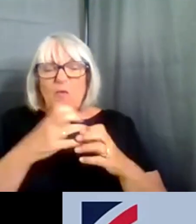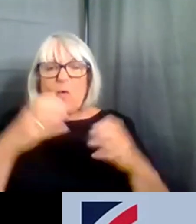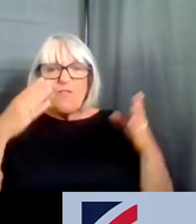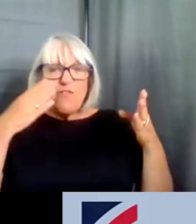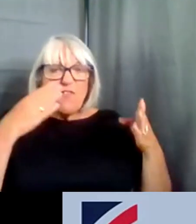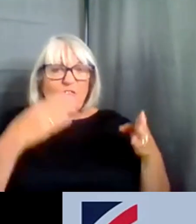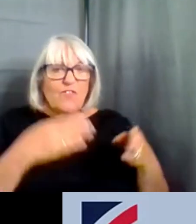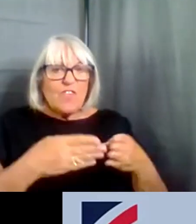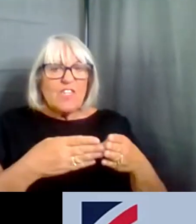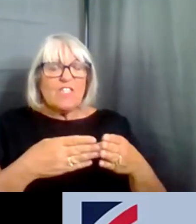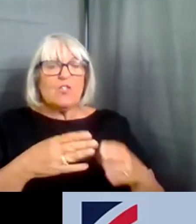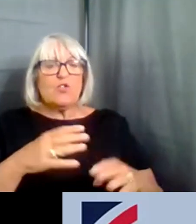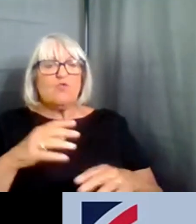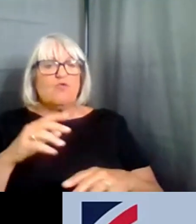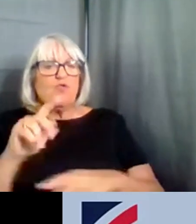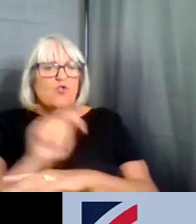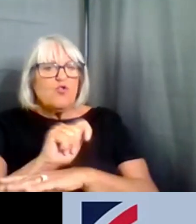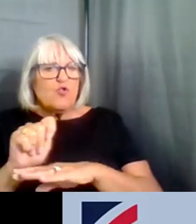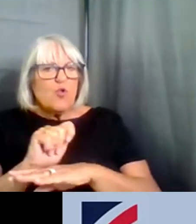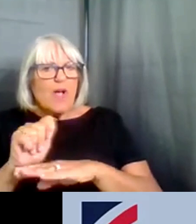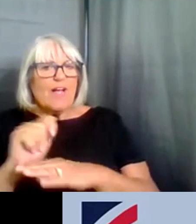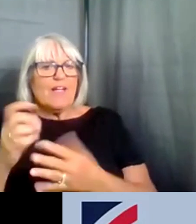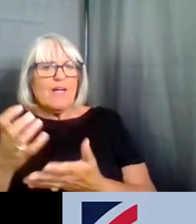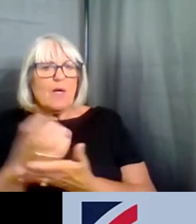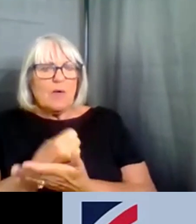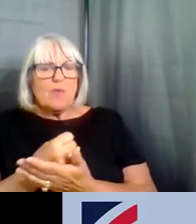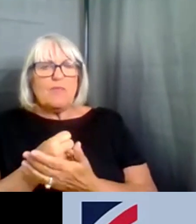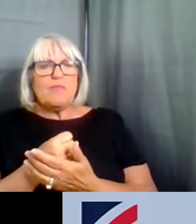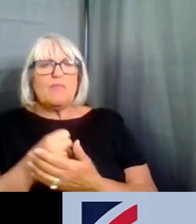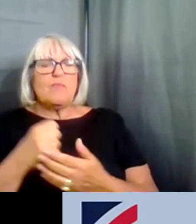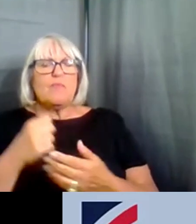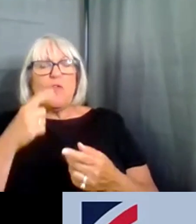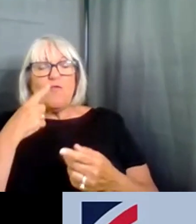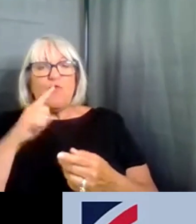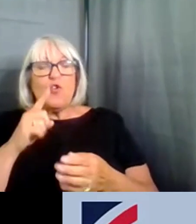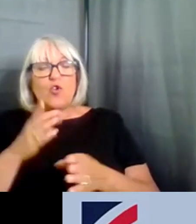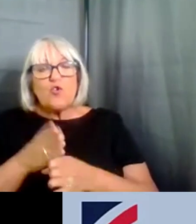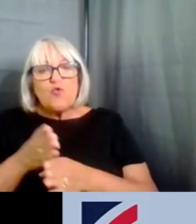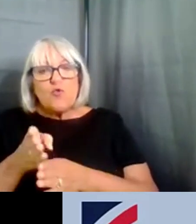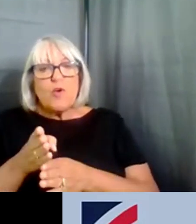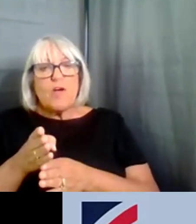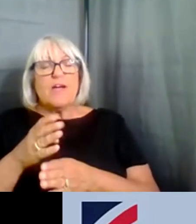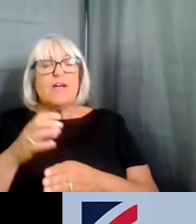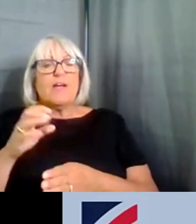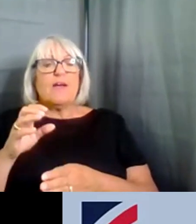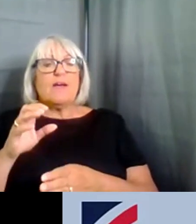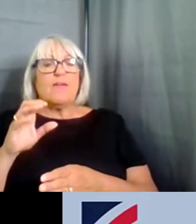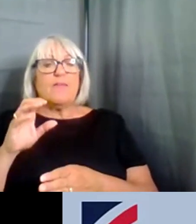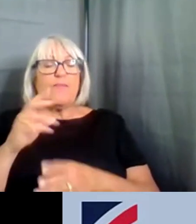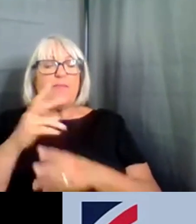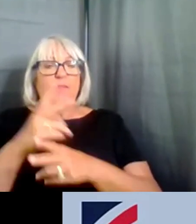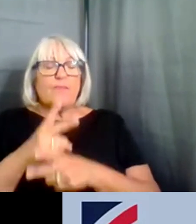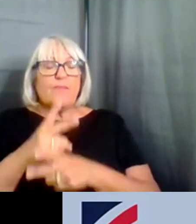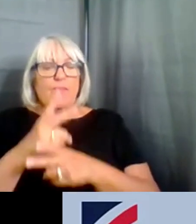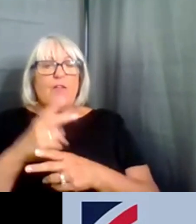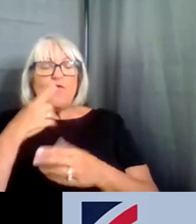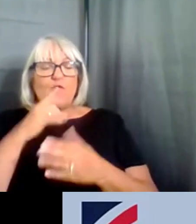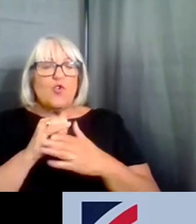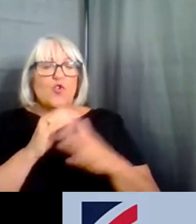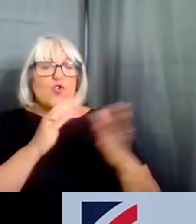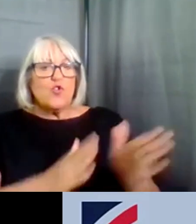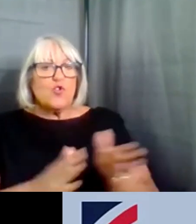strategies for folks to go into direct care as part of healthcare strategies, sector strategies, those types of things. You'll find